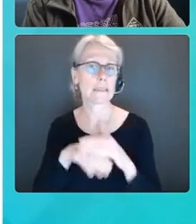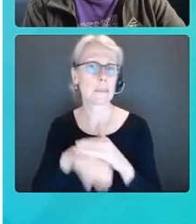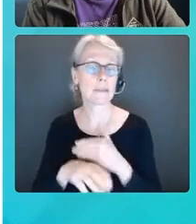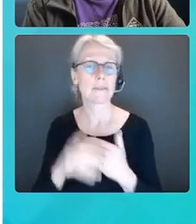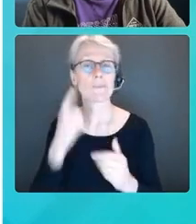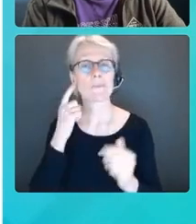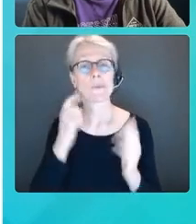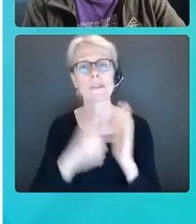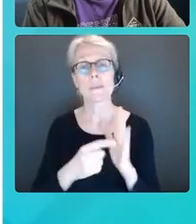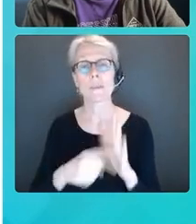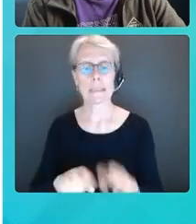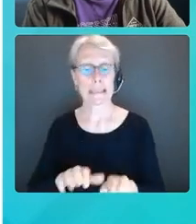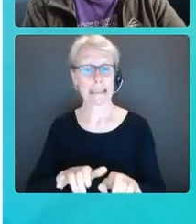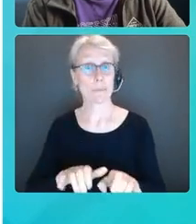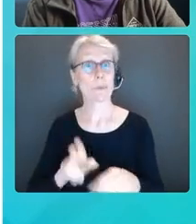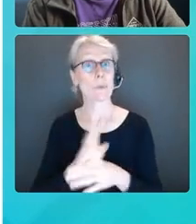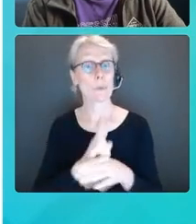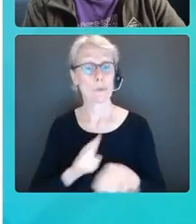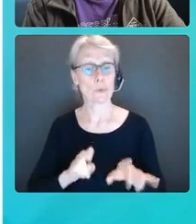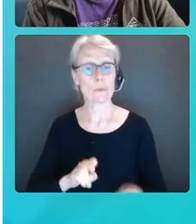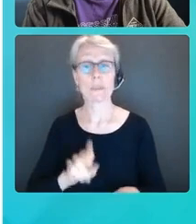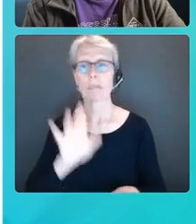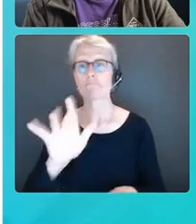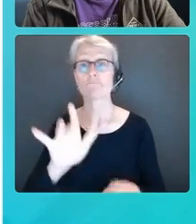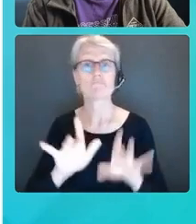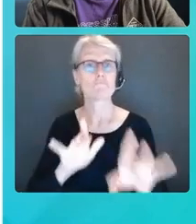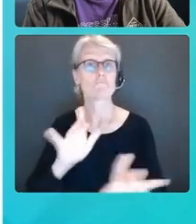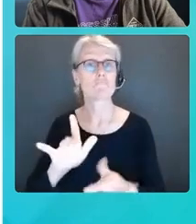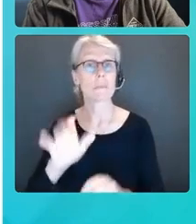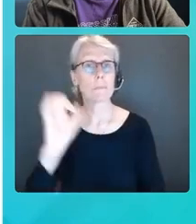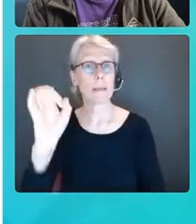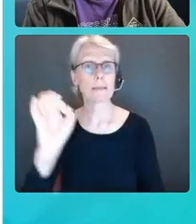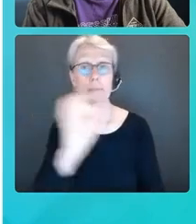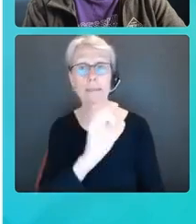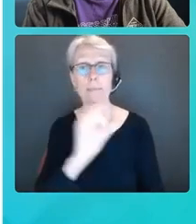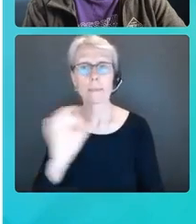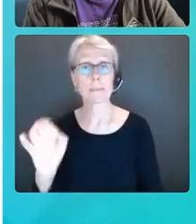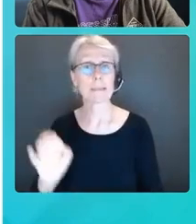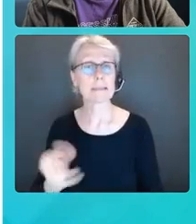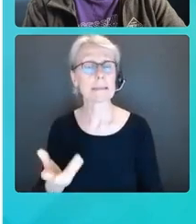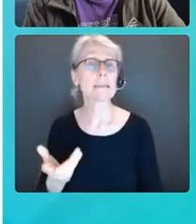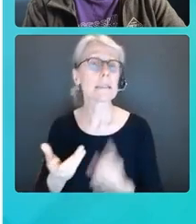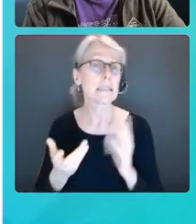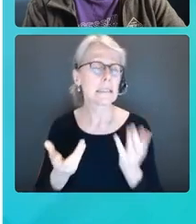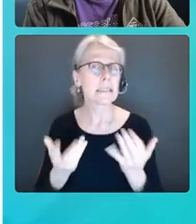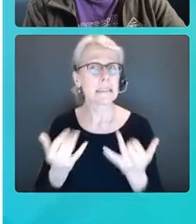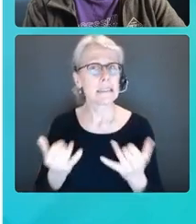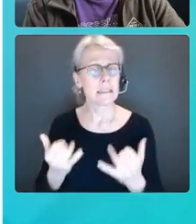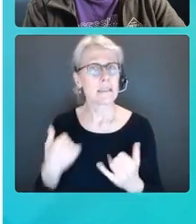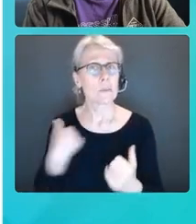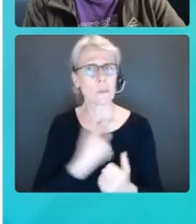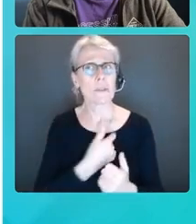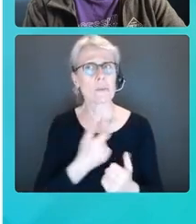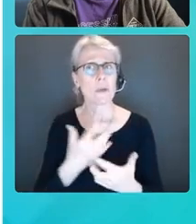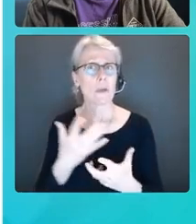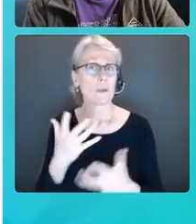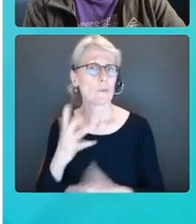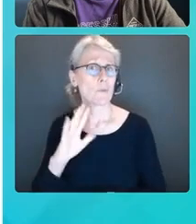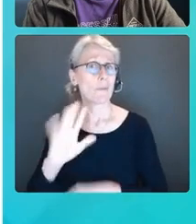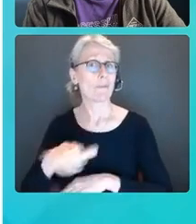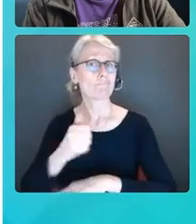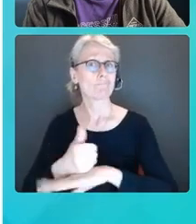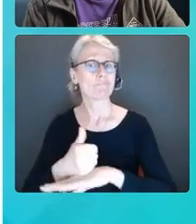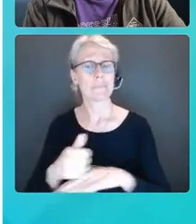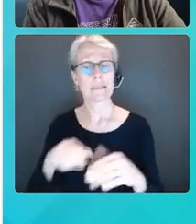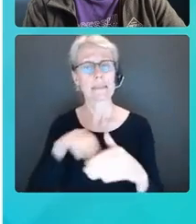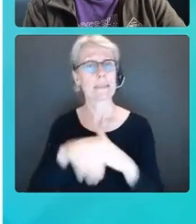buttons with the keyboard. So we actually want to offer an accessibility page. So some